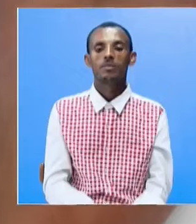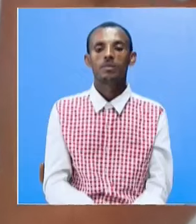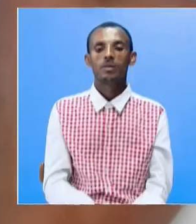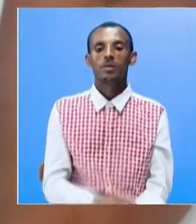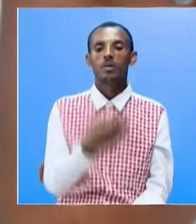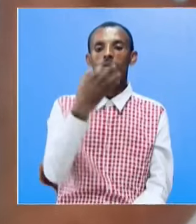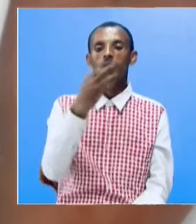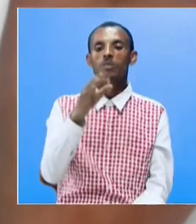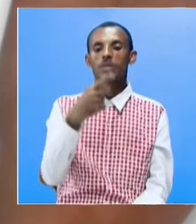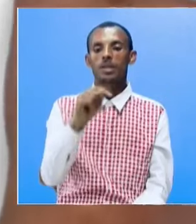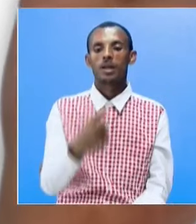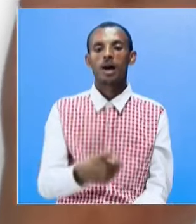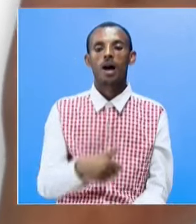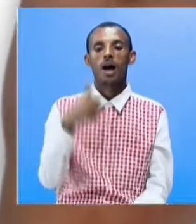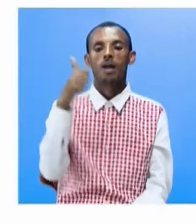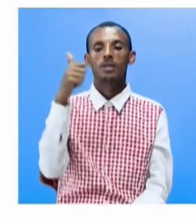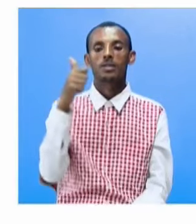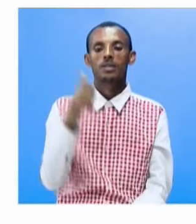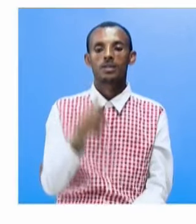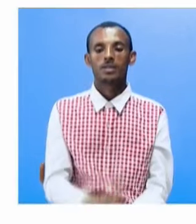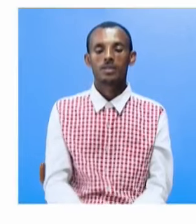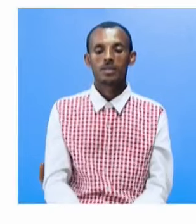of the other.